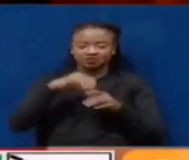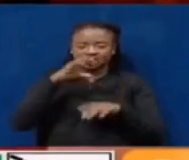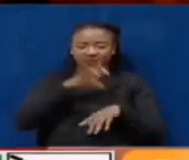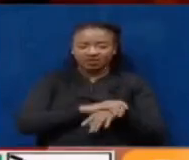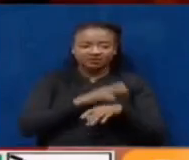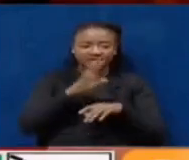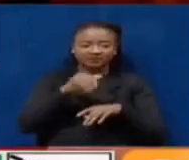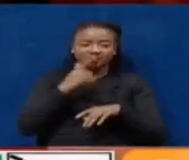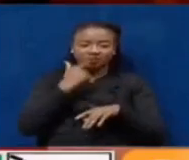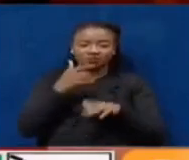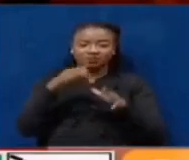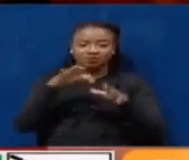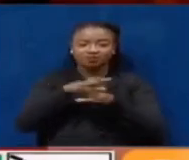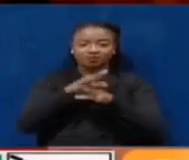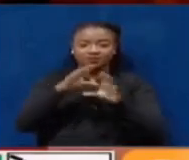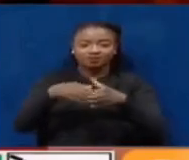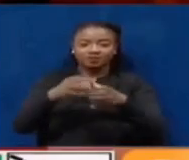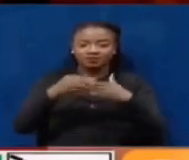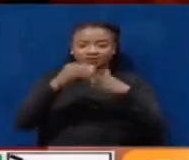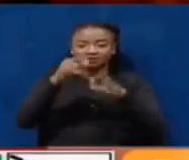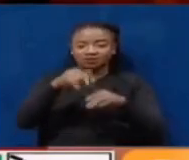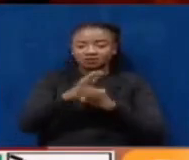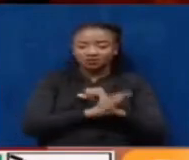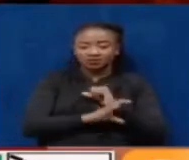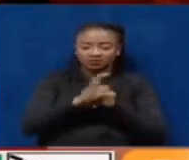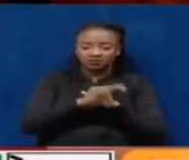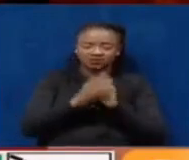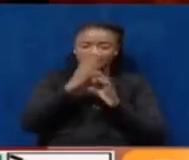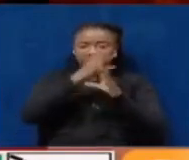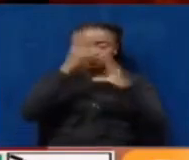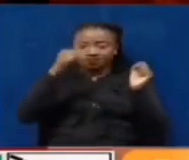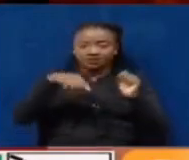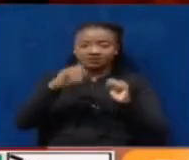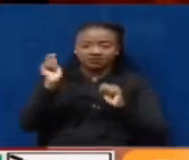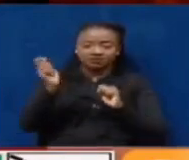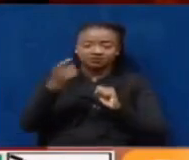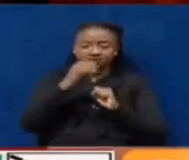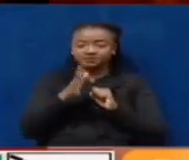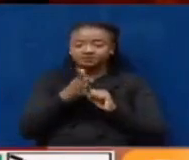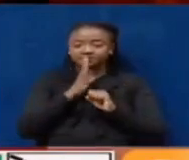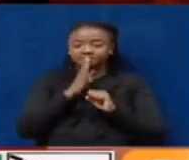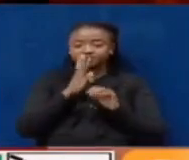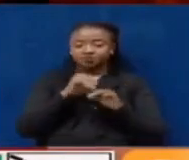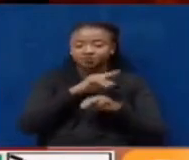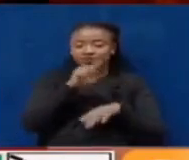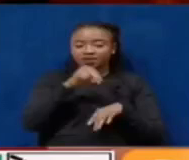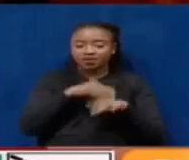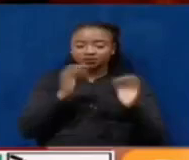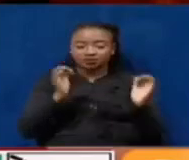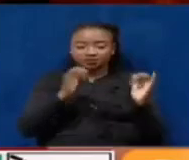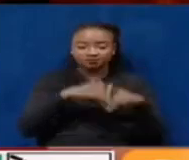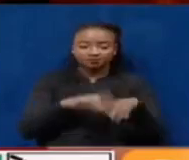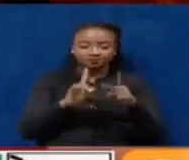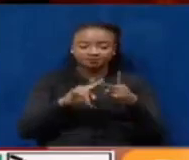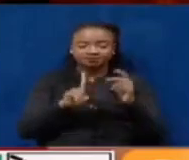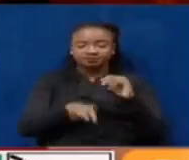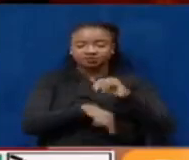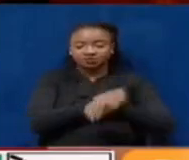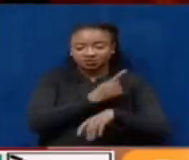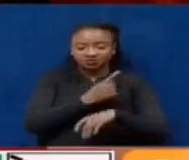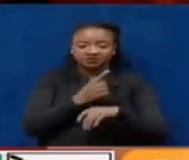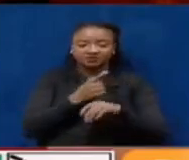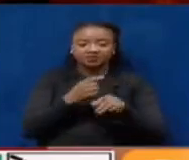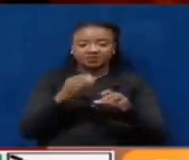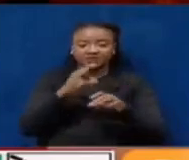leader of that coalition, the President of the Republic of Kenya, the Speaker of the National Assembly, the Chief